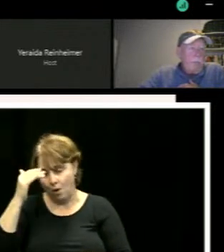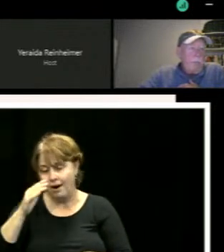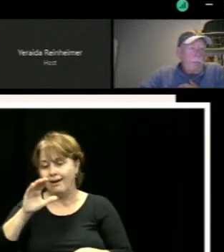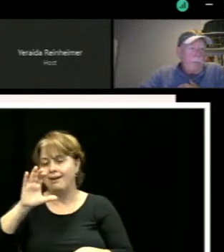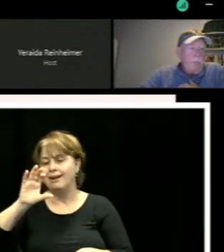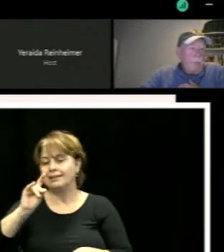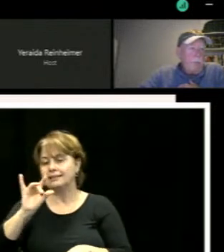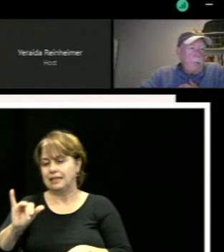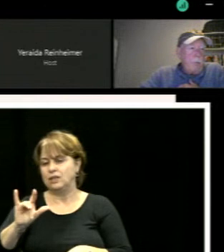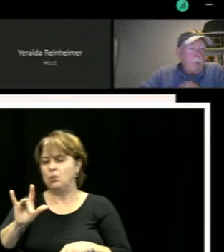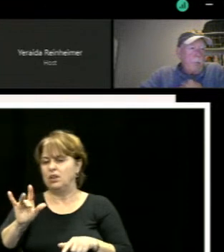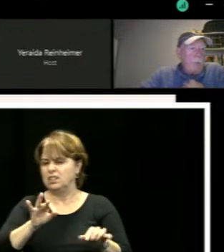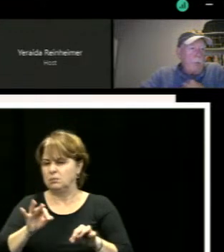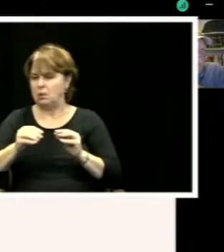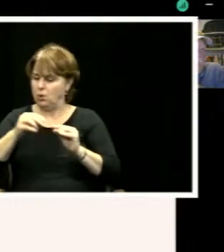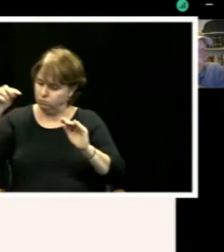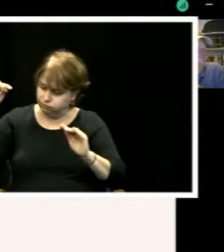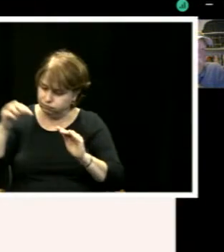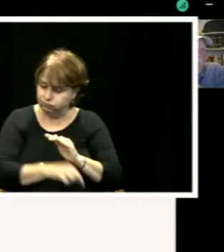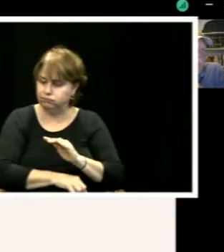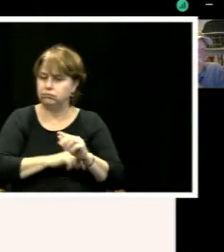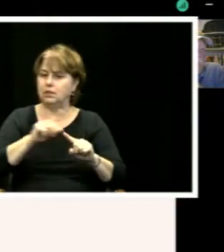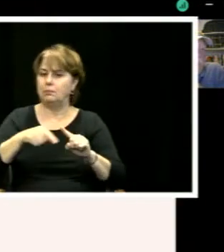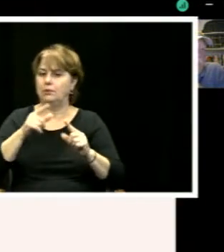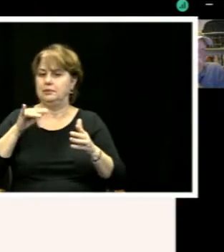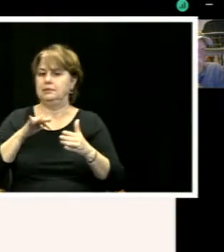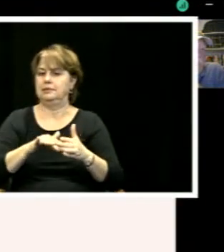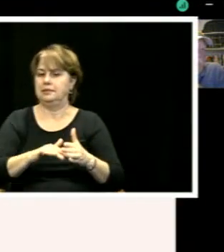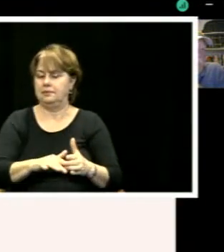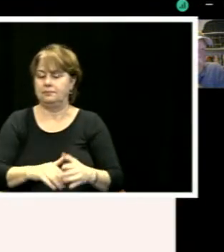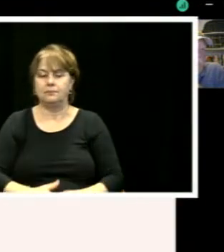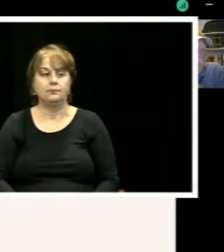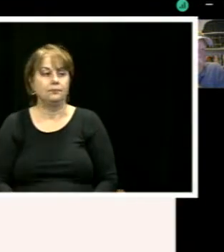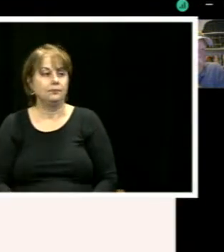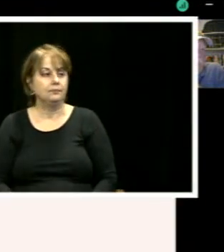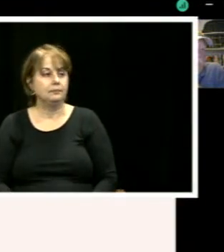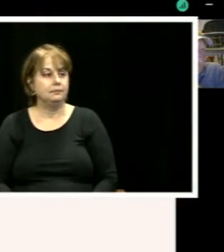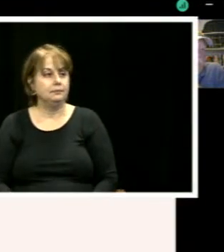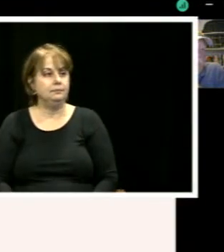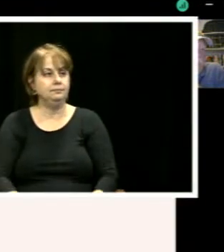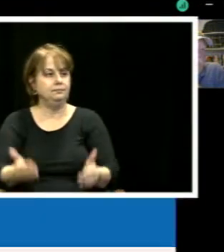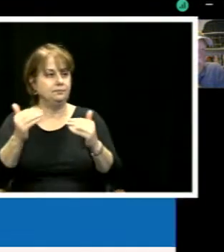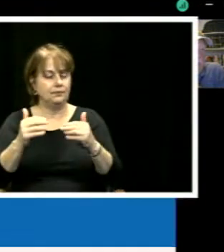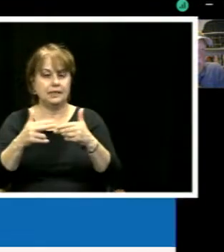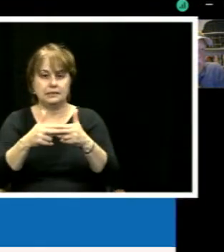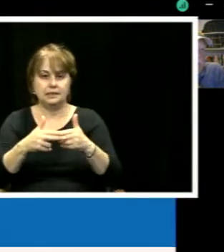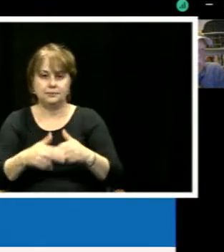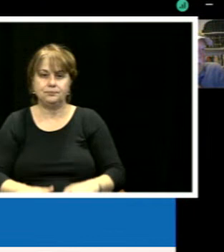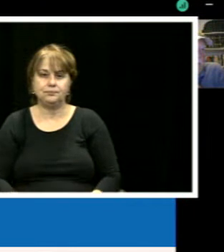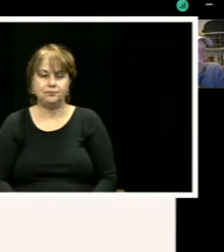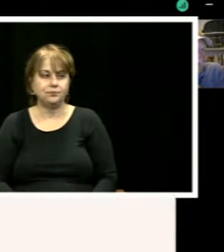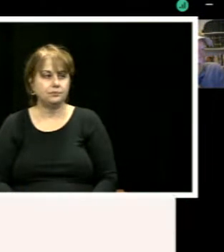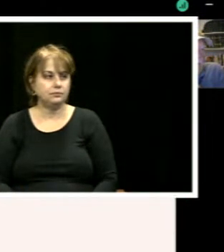was studied, what we're recommending, and what the path forward is. So next slide, Cindy.